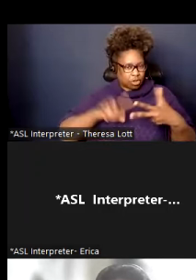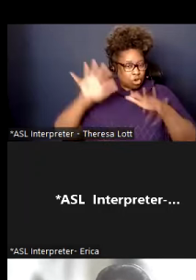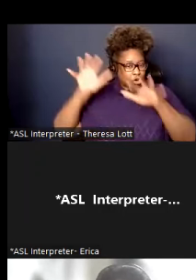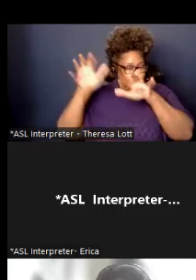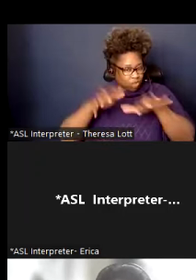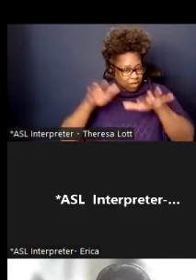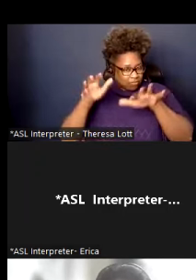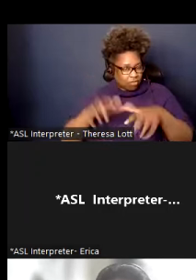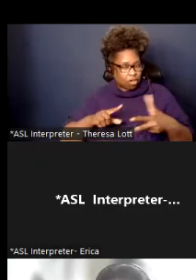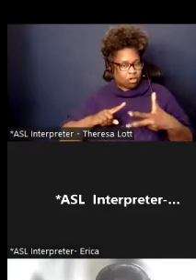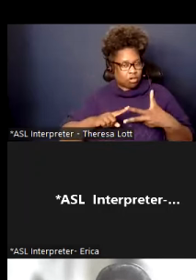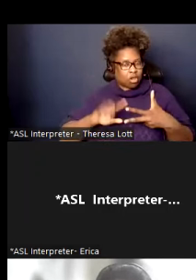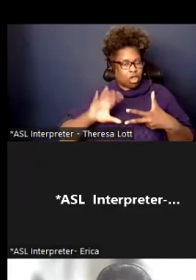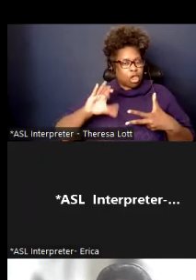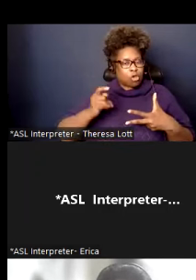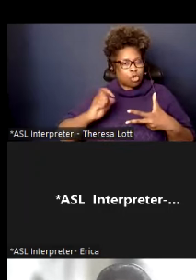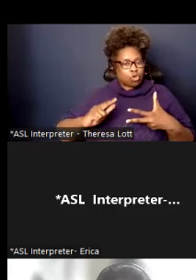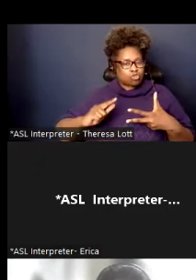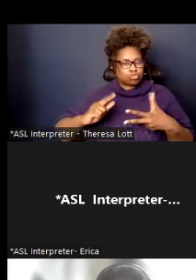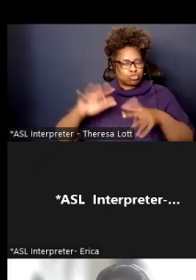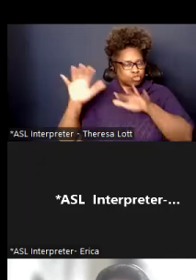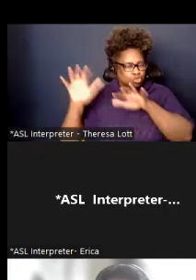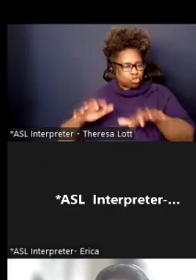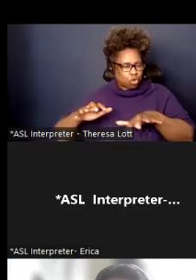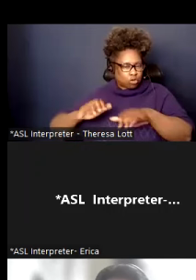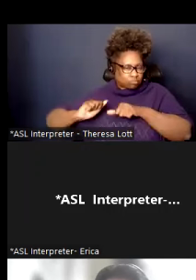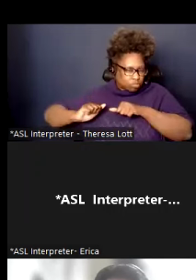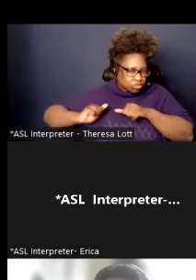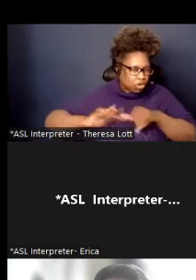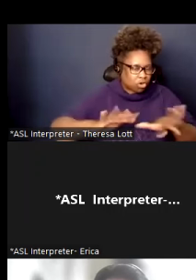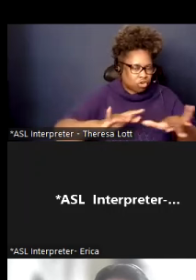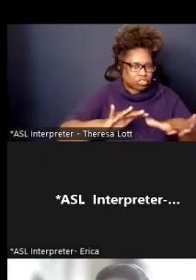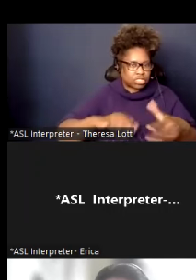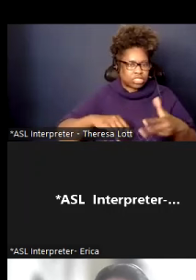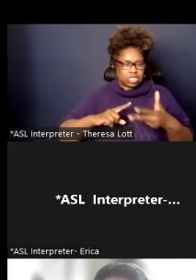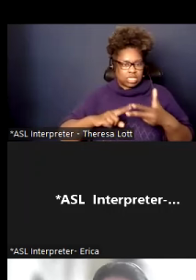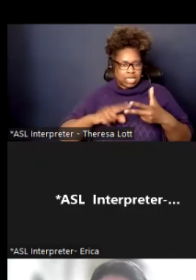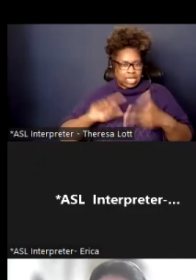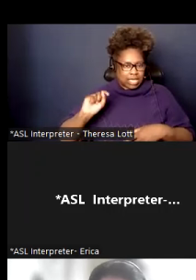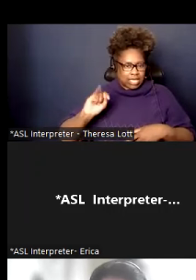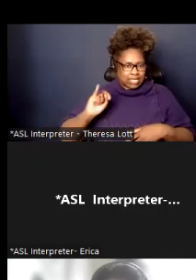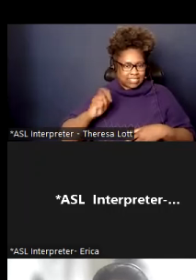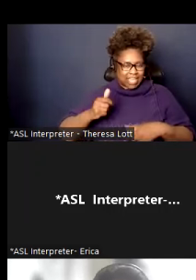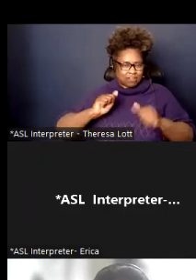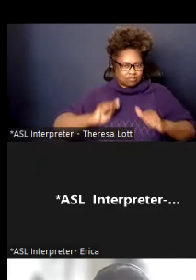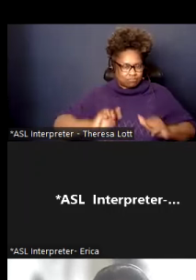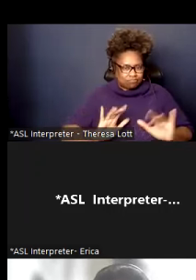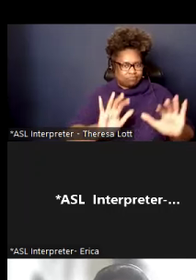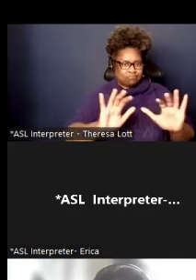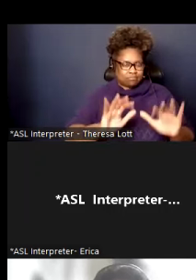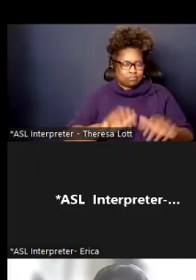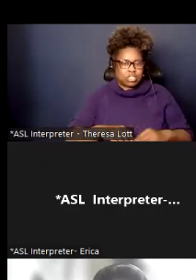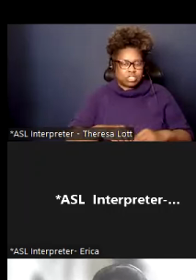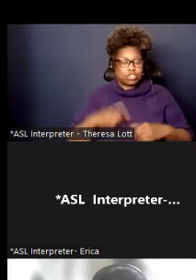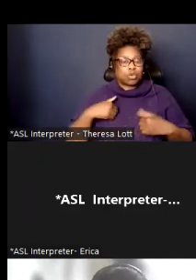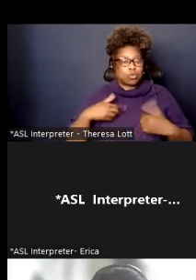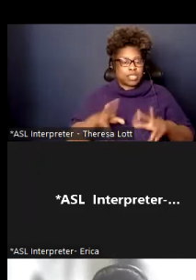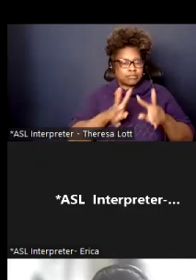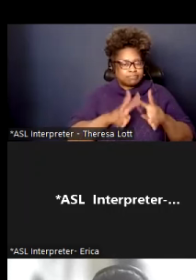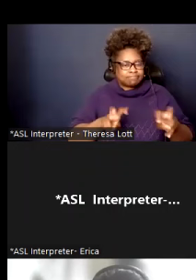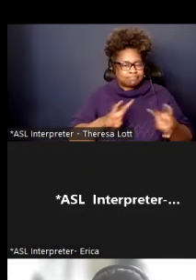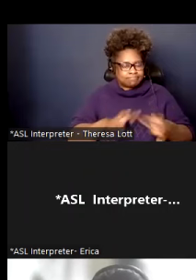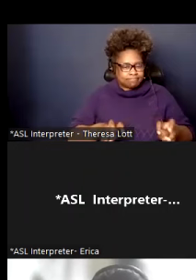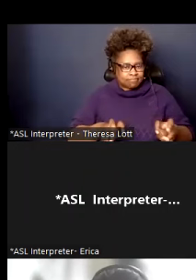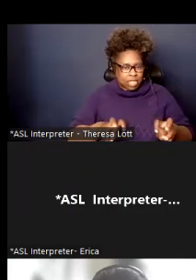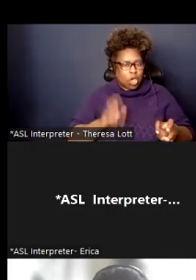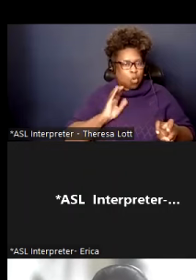coastal storm surge, and tidal. And we did a detailed flood impacts assessment that we'll be releasing on our website very